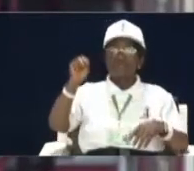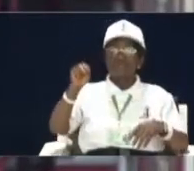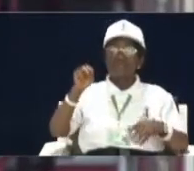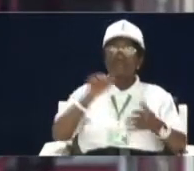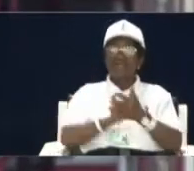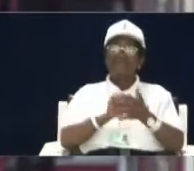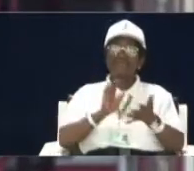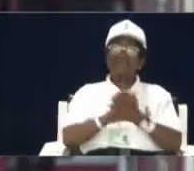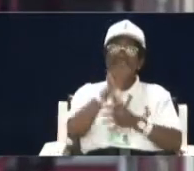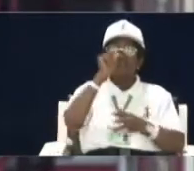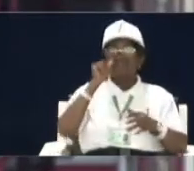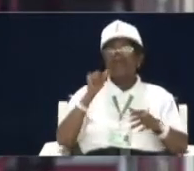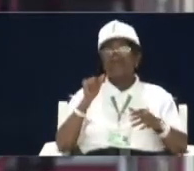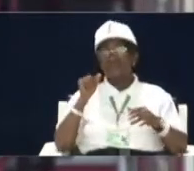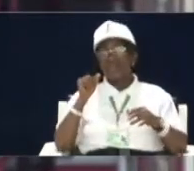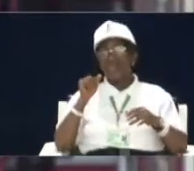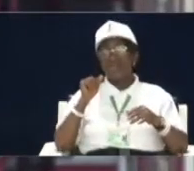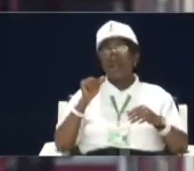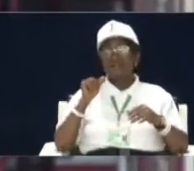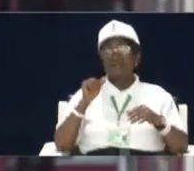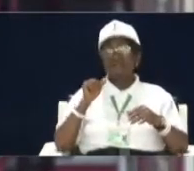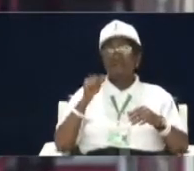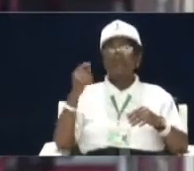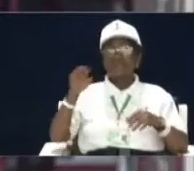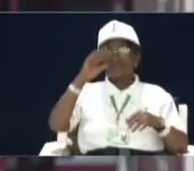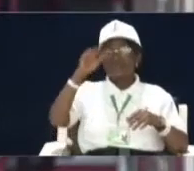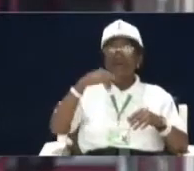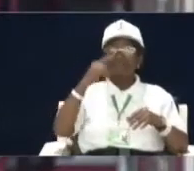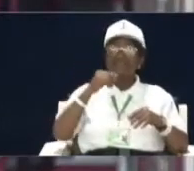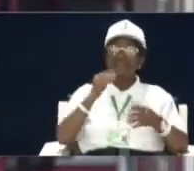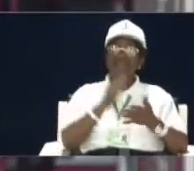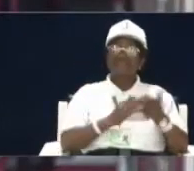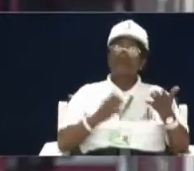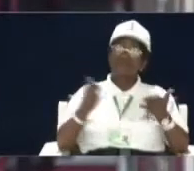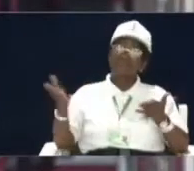that believes. The man said something.